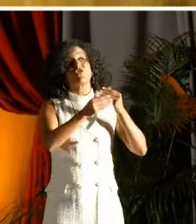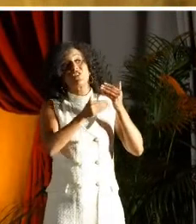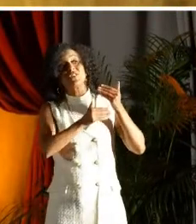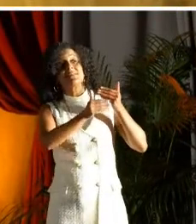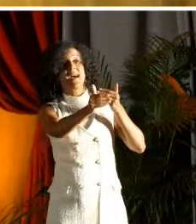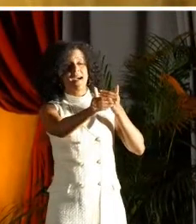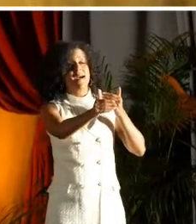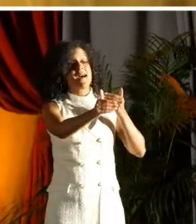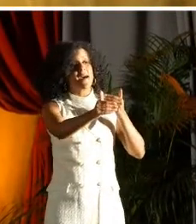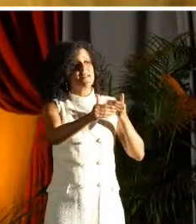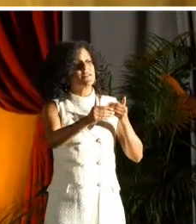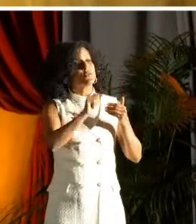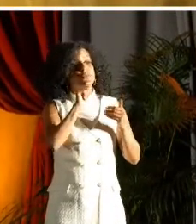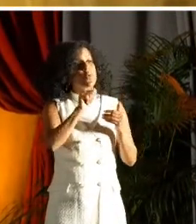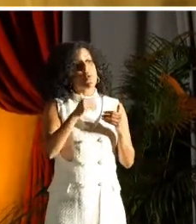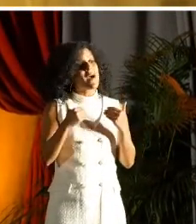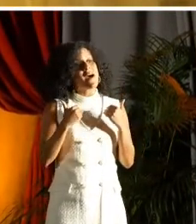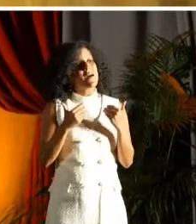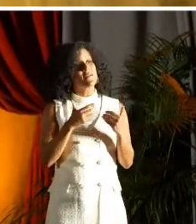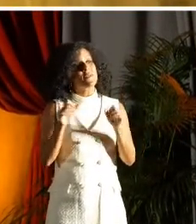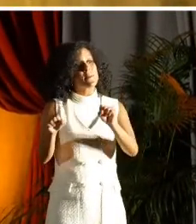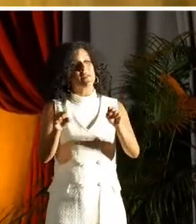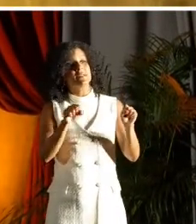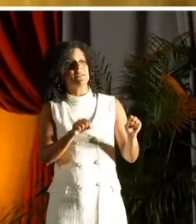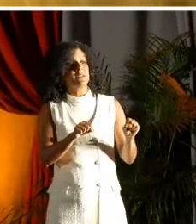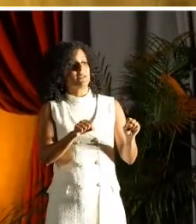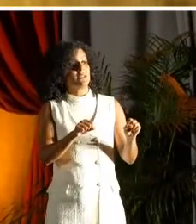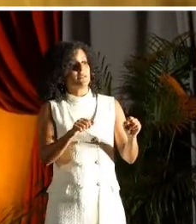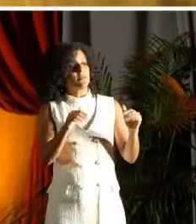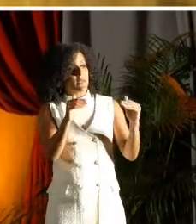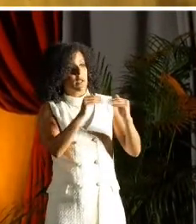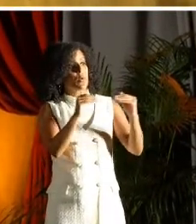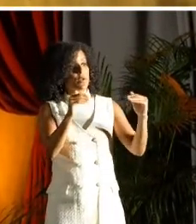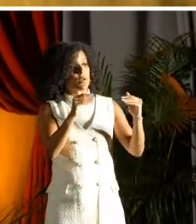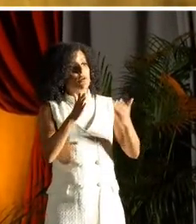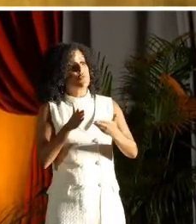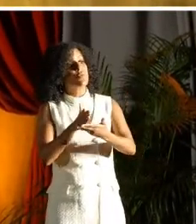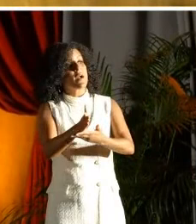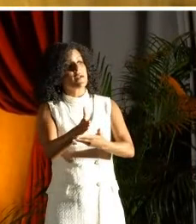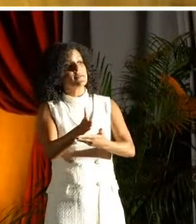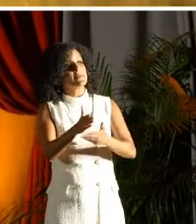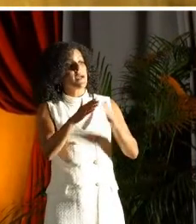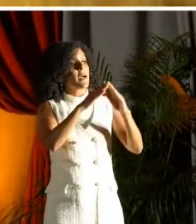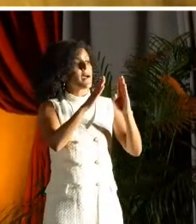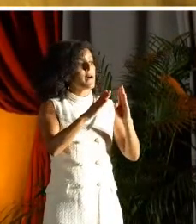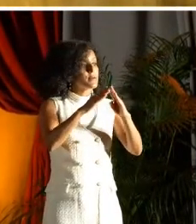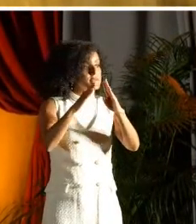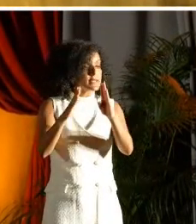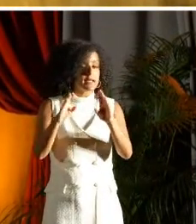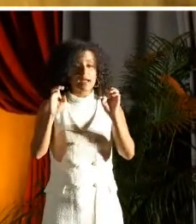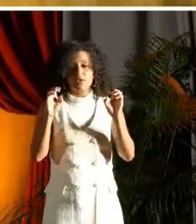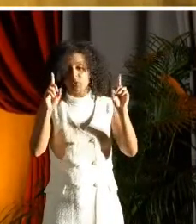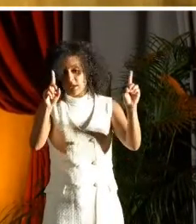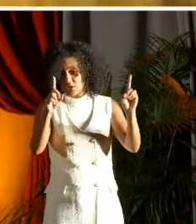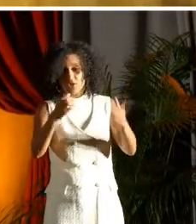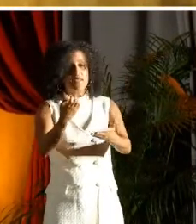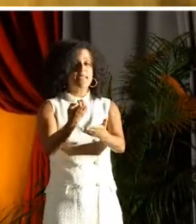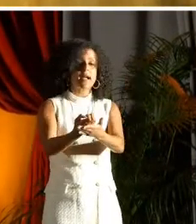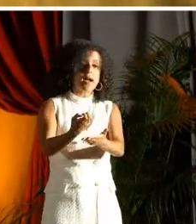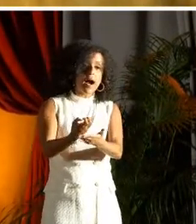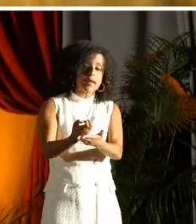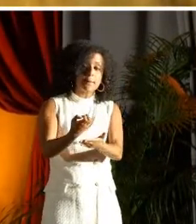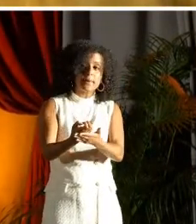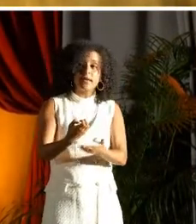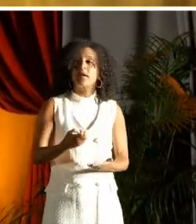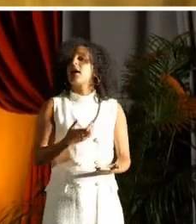do not have our ability to be counted equally and have equal rights in housing, education, the economy,